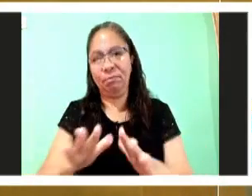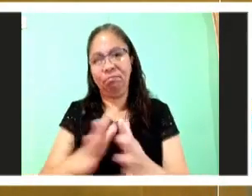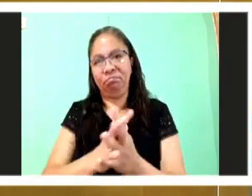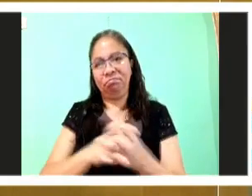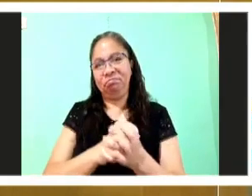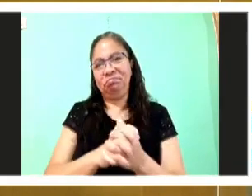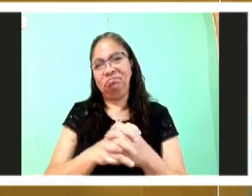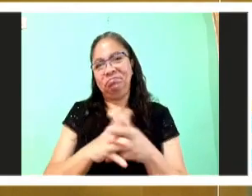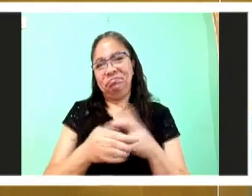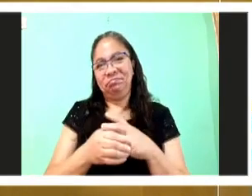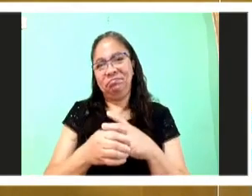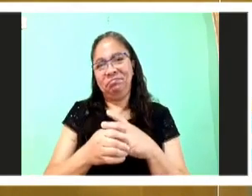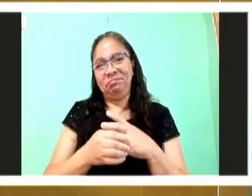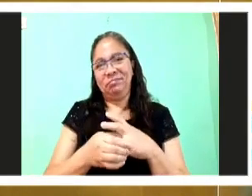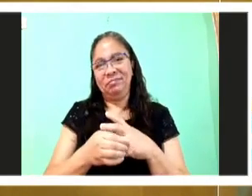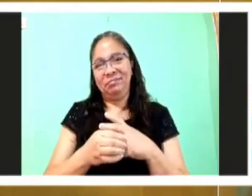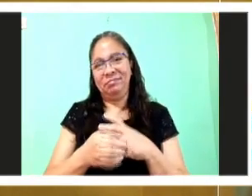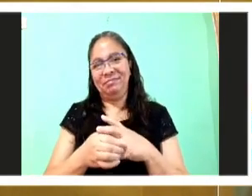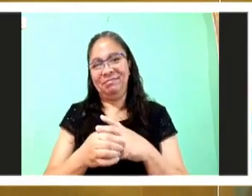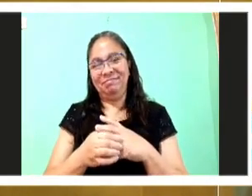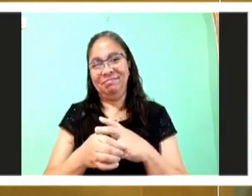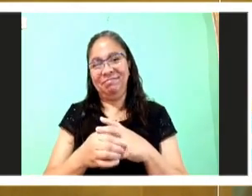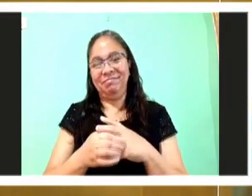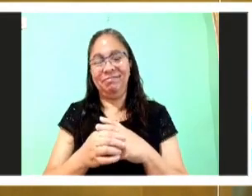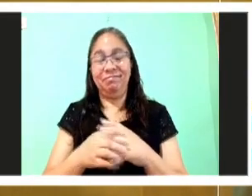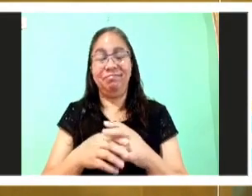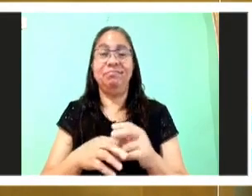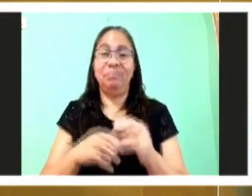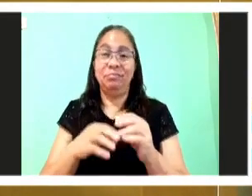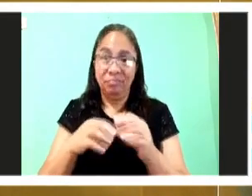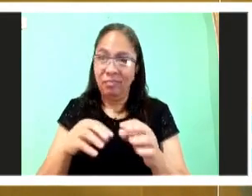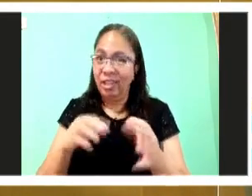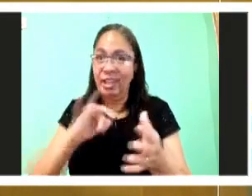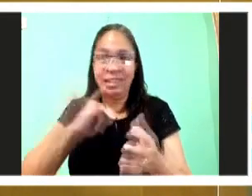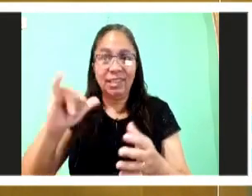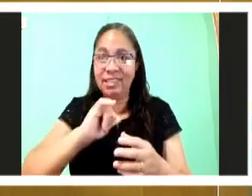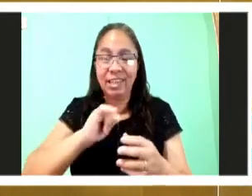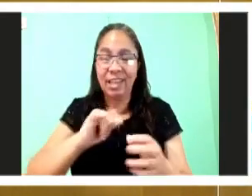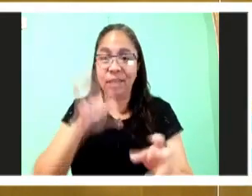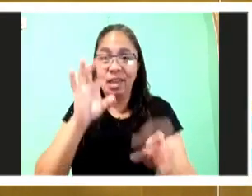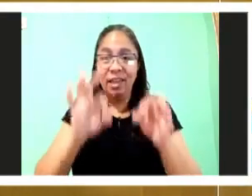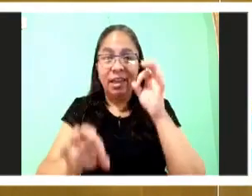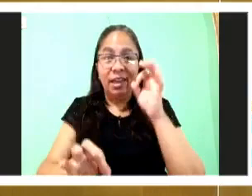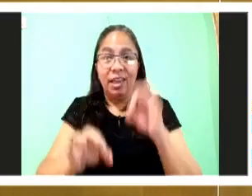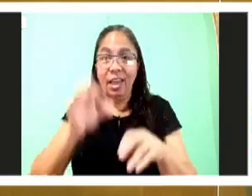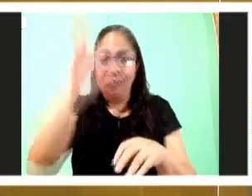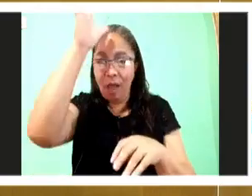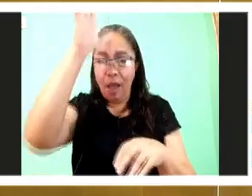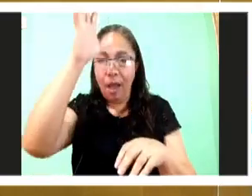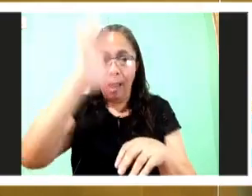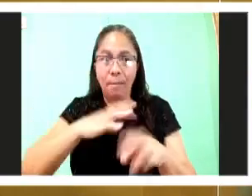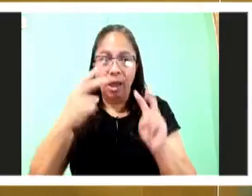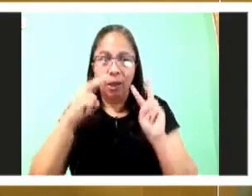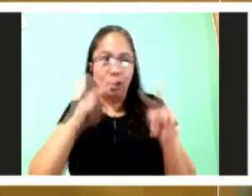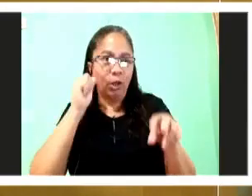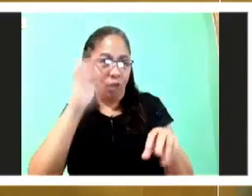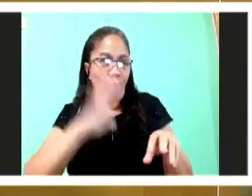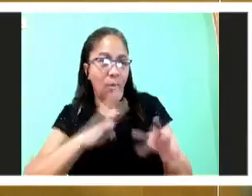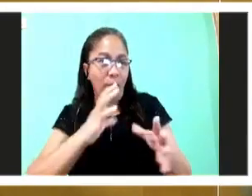I suppose this is a vice versa story, I think. Is it? I don't know. You all help me now. I don't have experience on the other